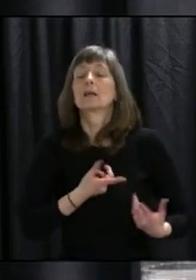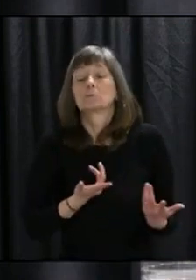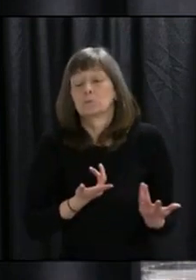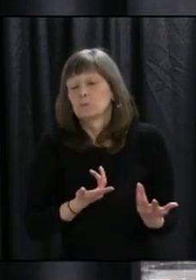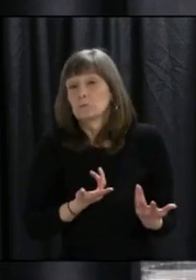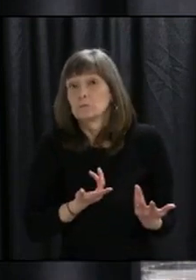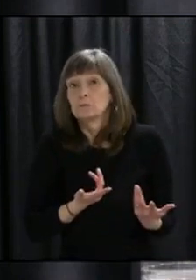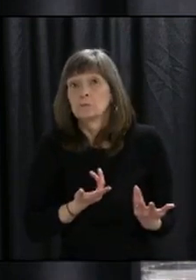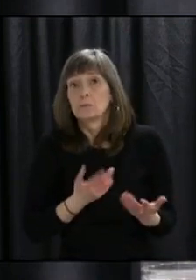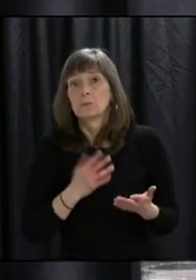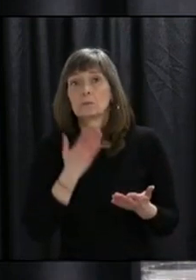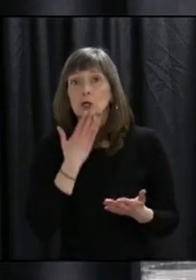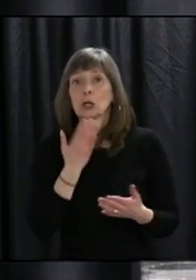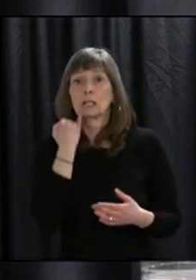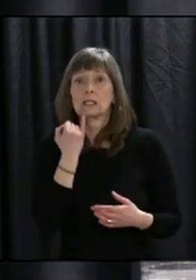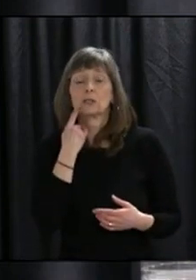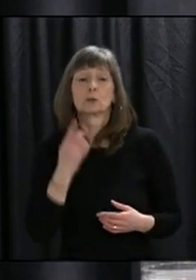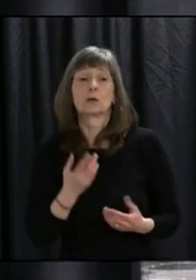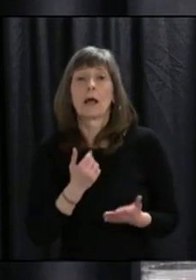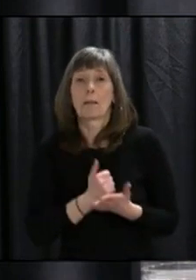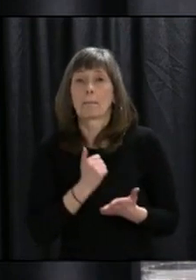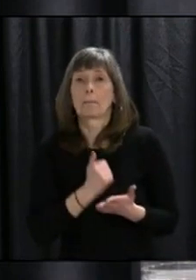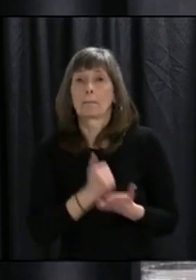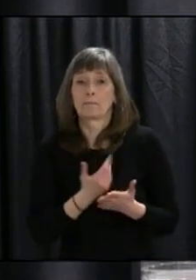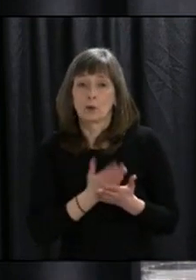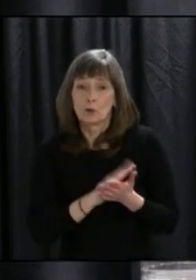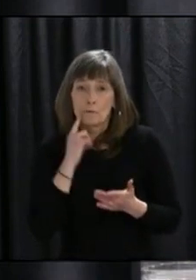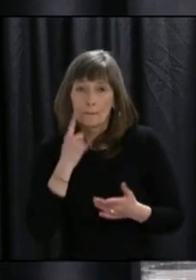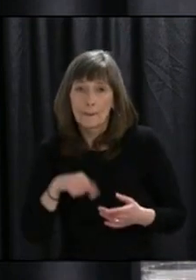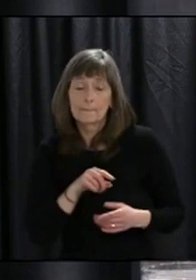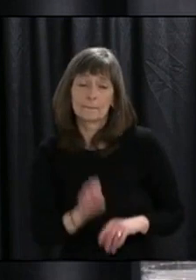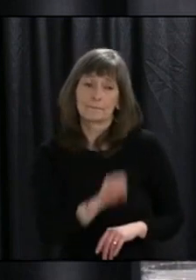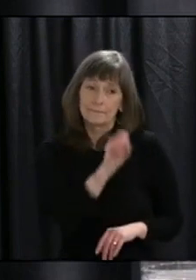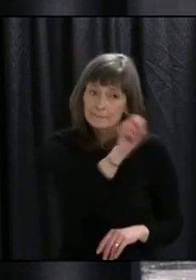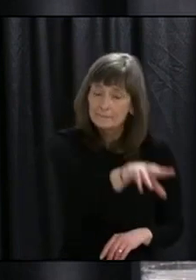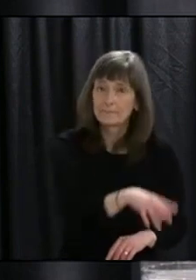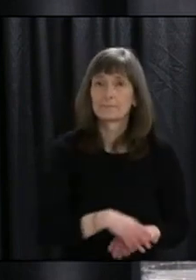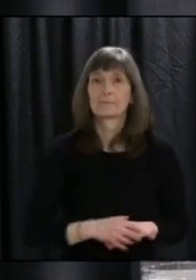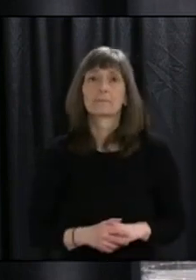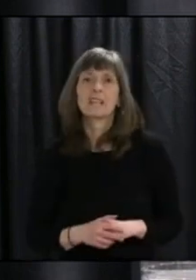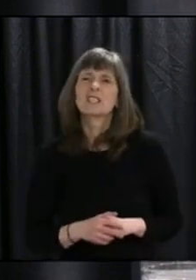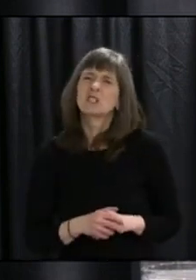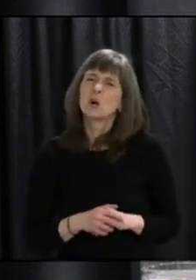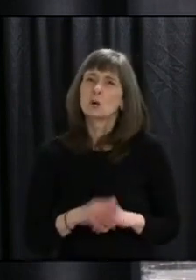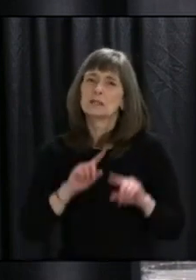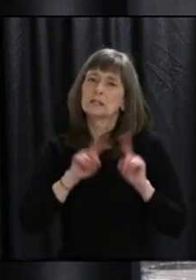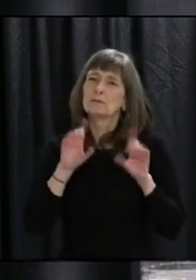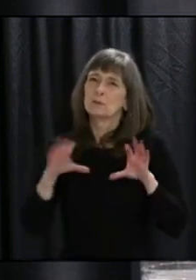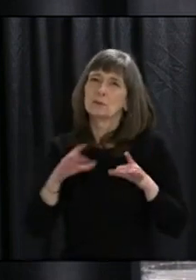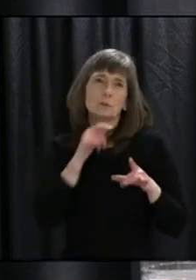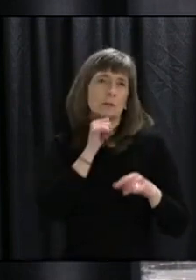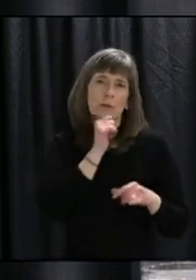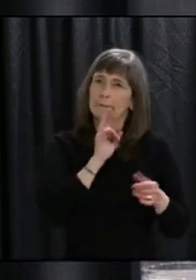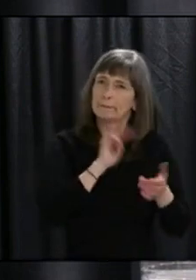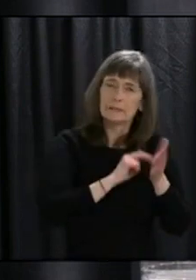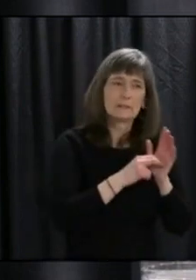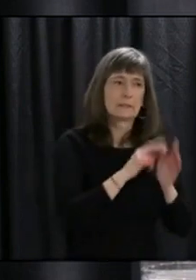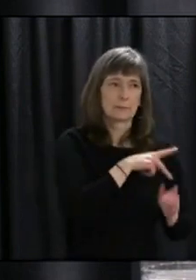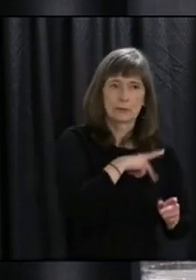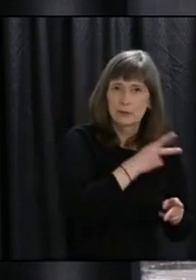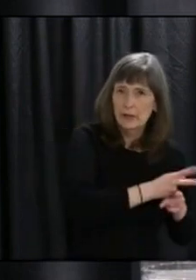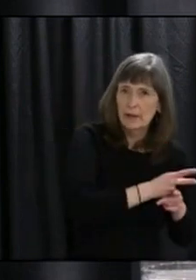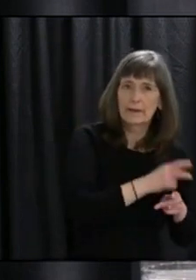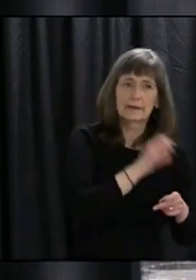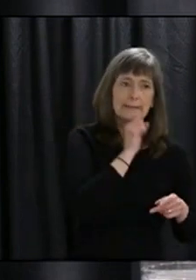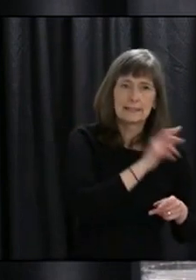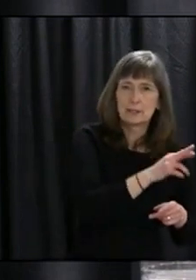is a good neighborly thing to do for them too. So I think they're slightly different in